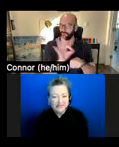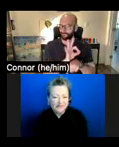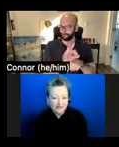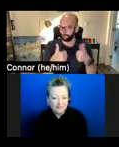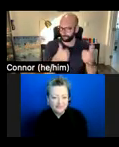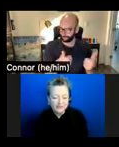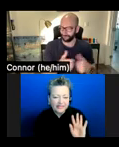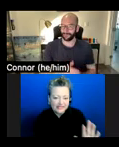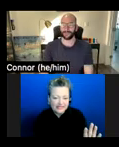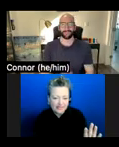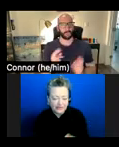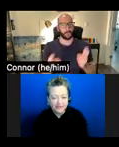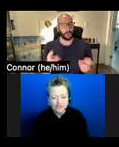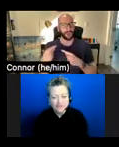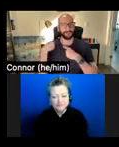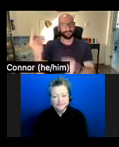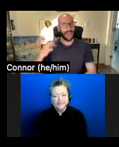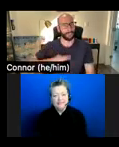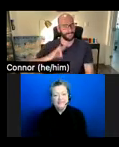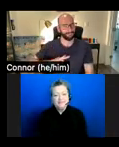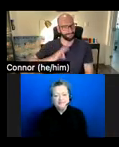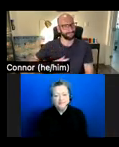But we'll leave it for now. So that's the scheduling function.